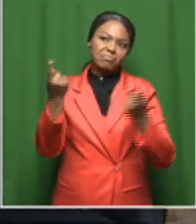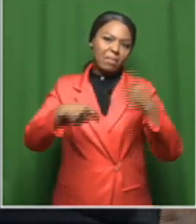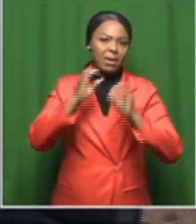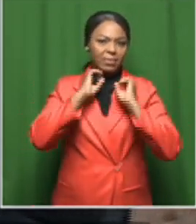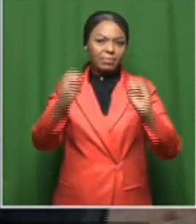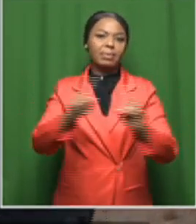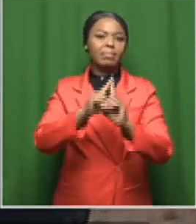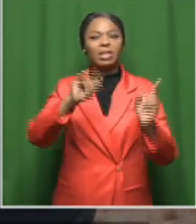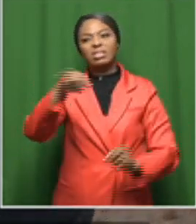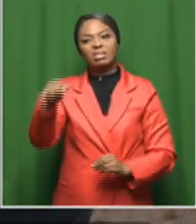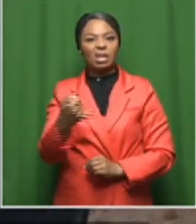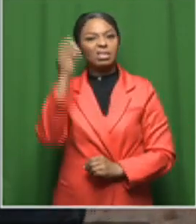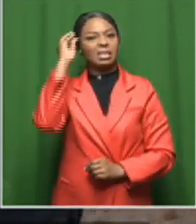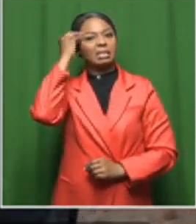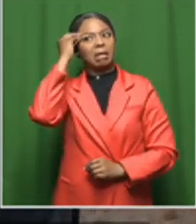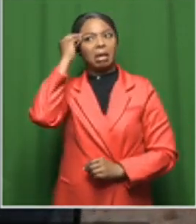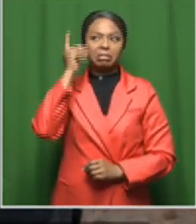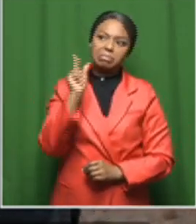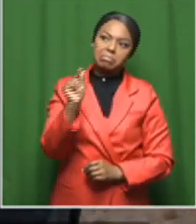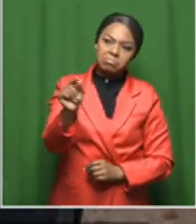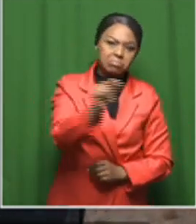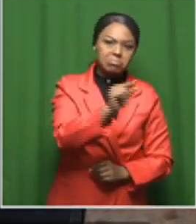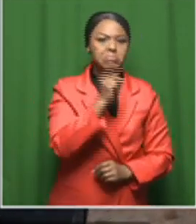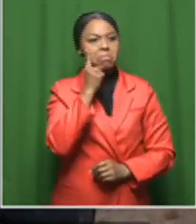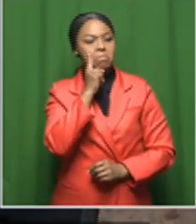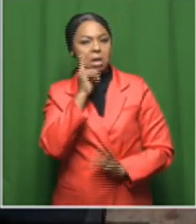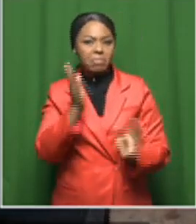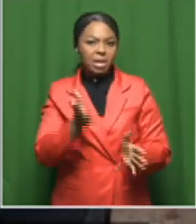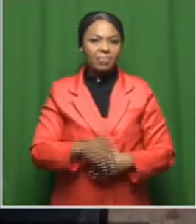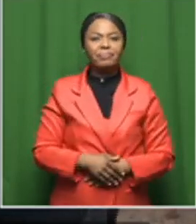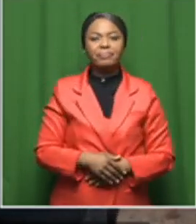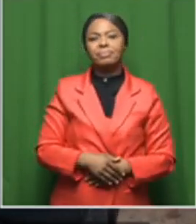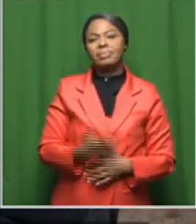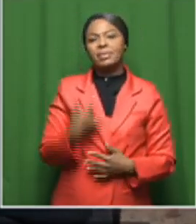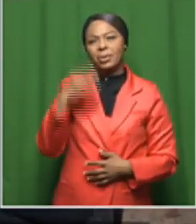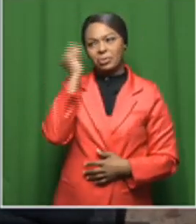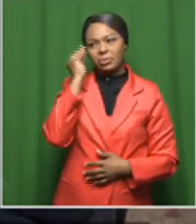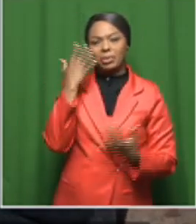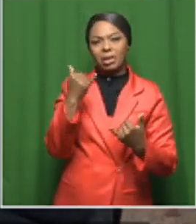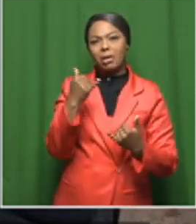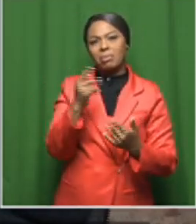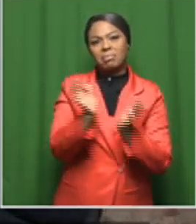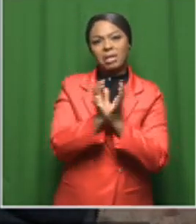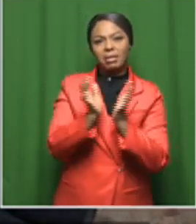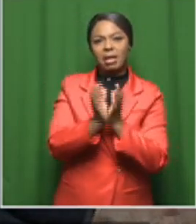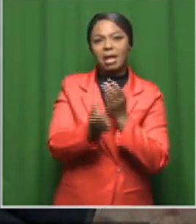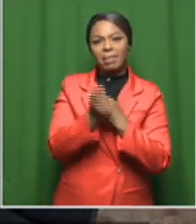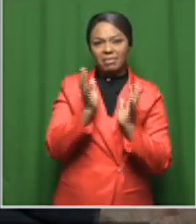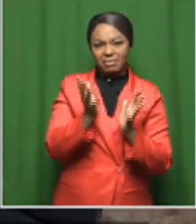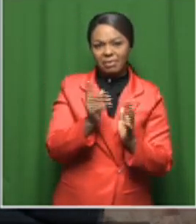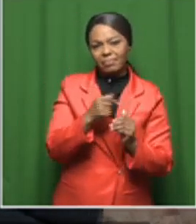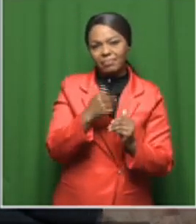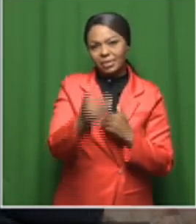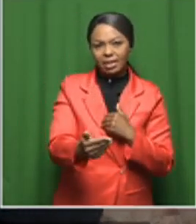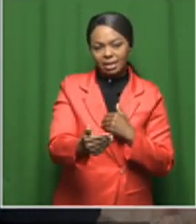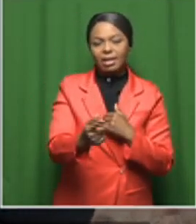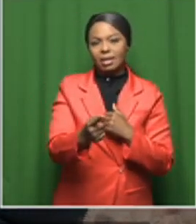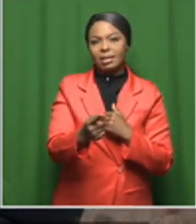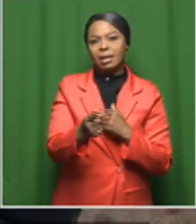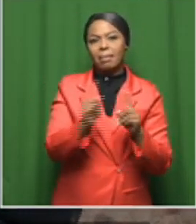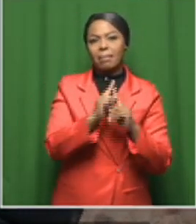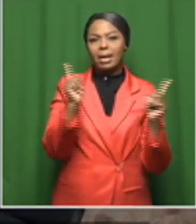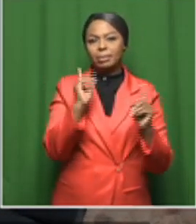governmental questions more to the minister when we speak to him in the last hour, but I mean, this is a big moment for the site. Yeah.